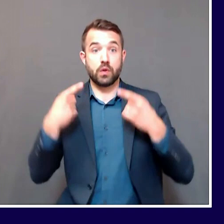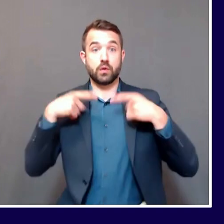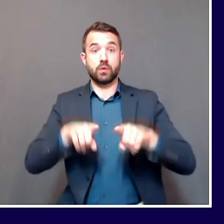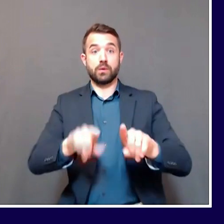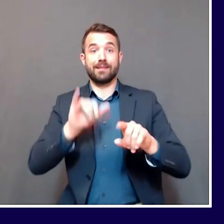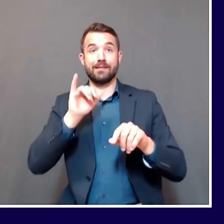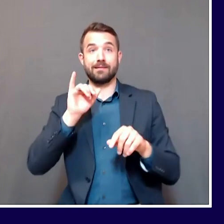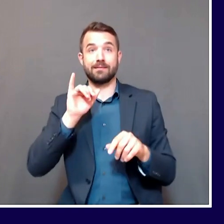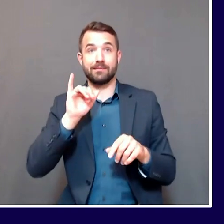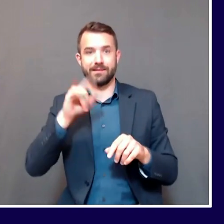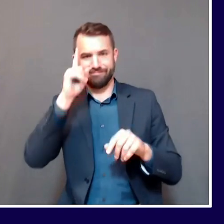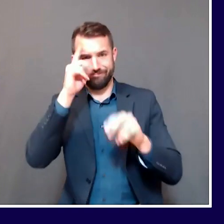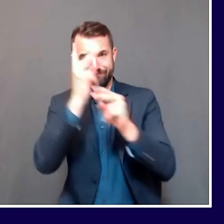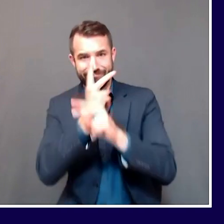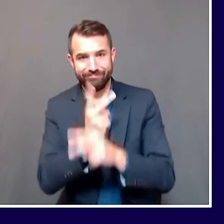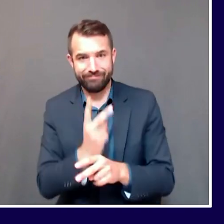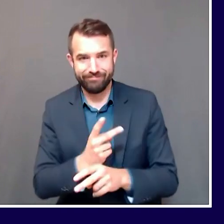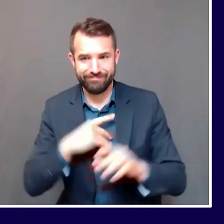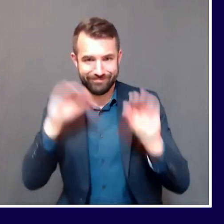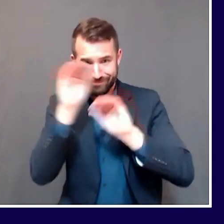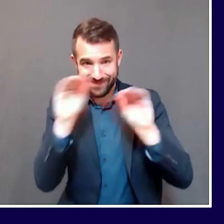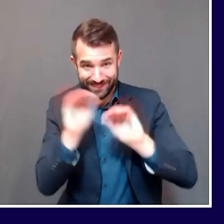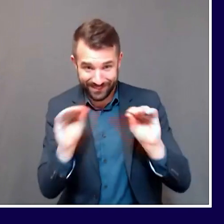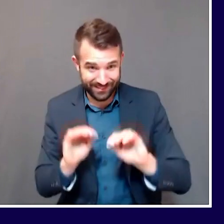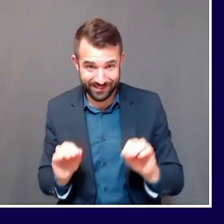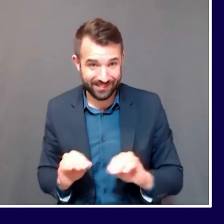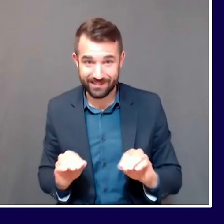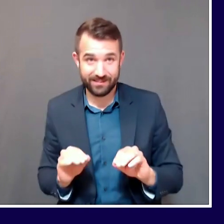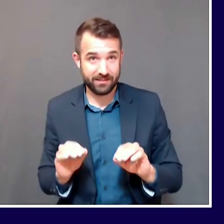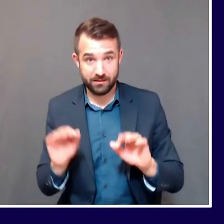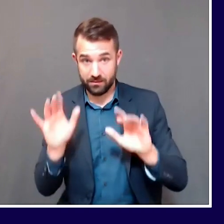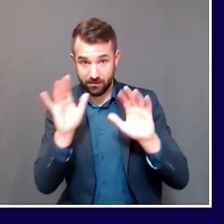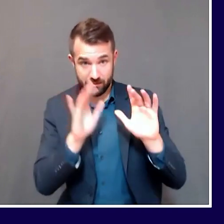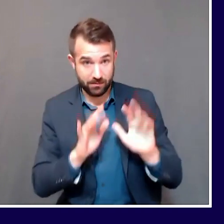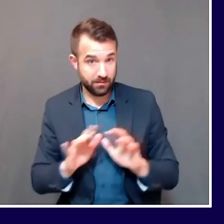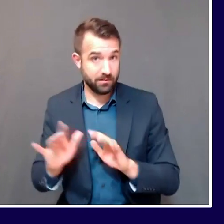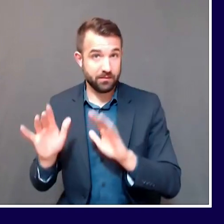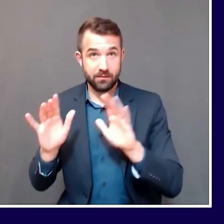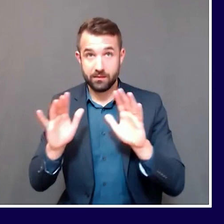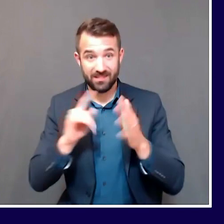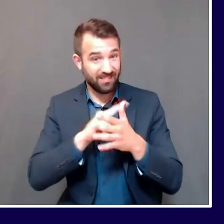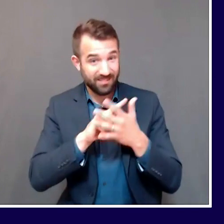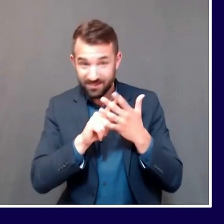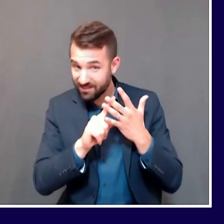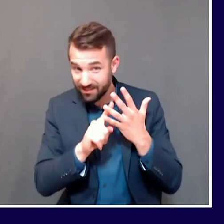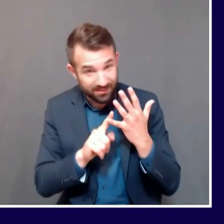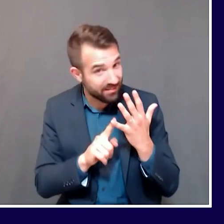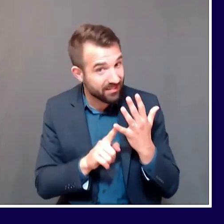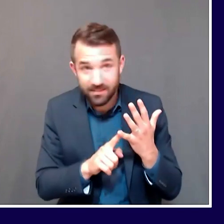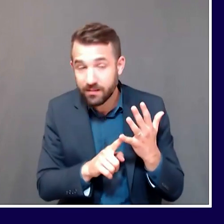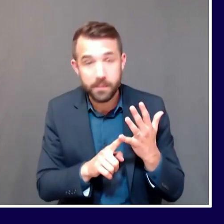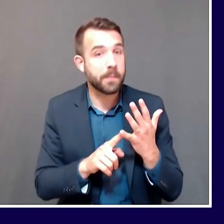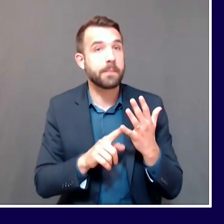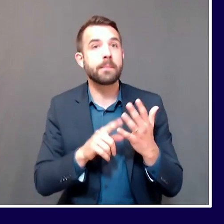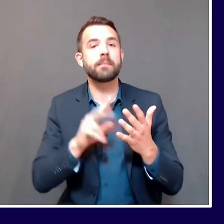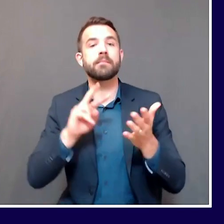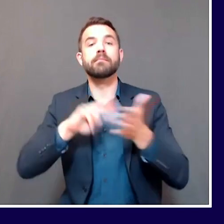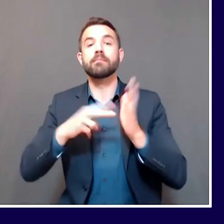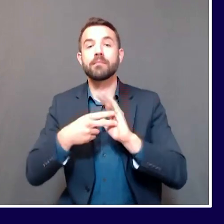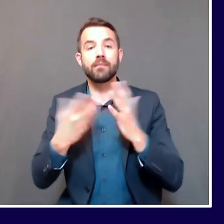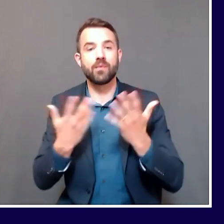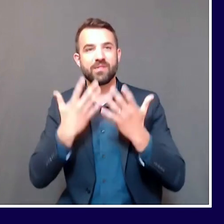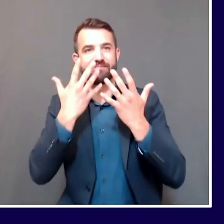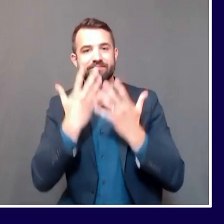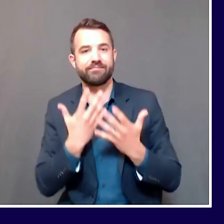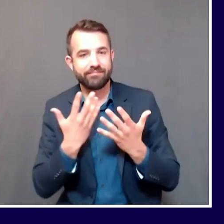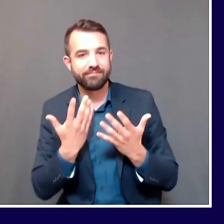scenarios where that could happen, that means to us sadly, it means for us that there are a